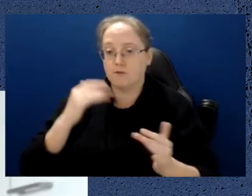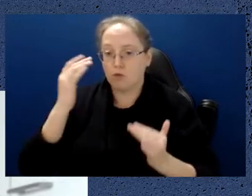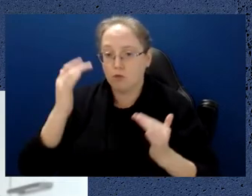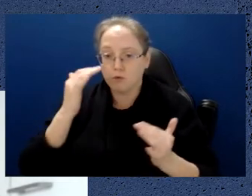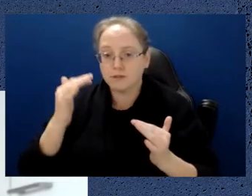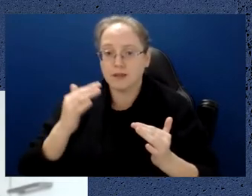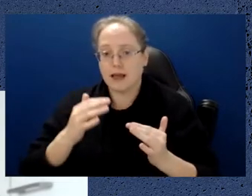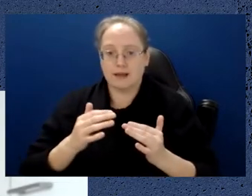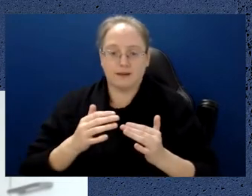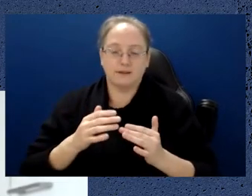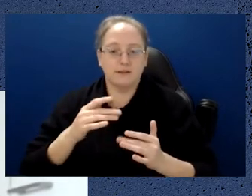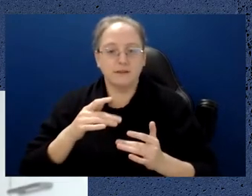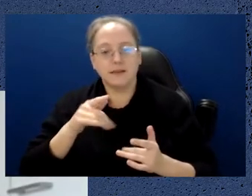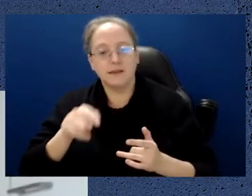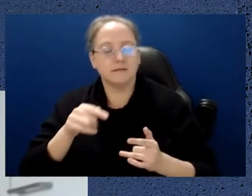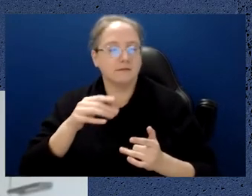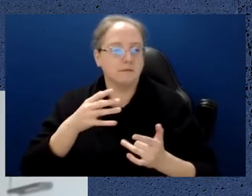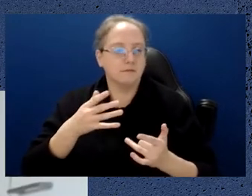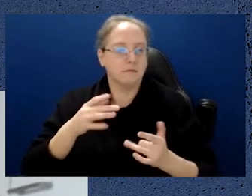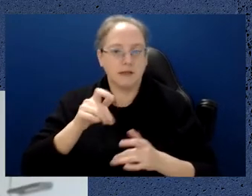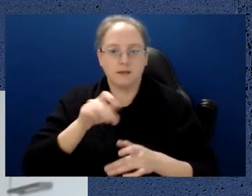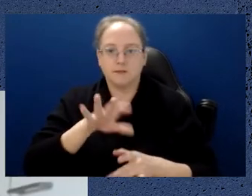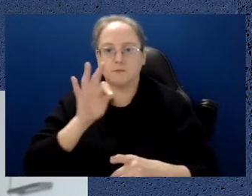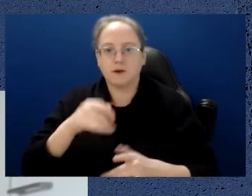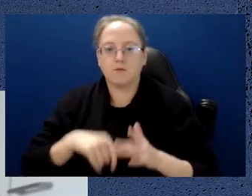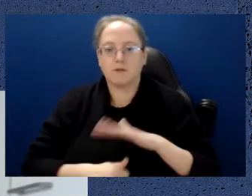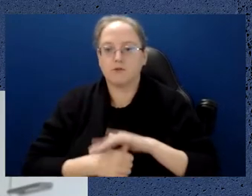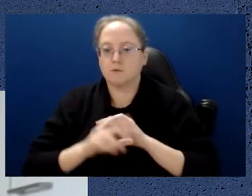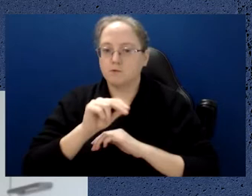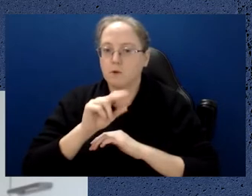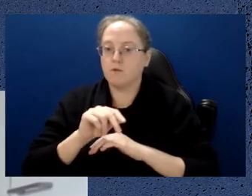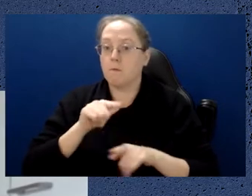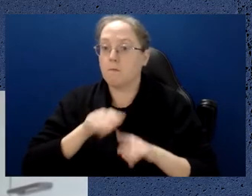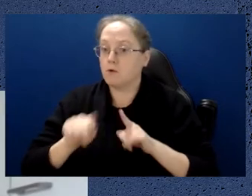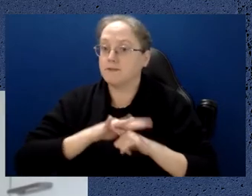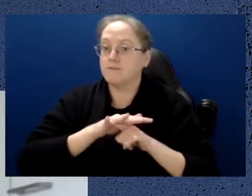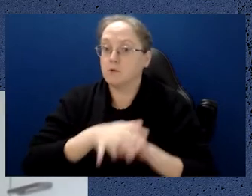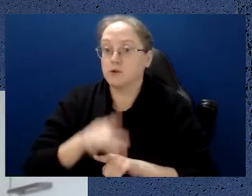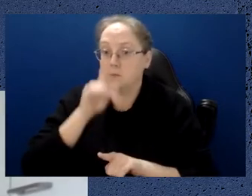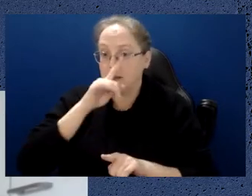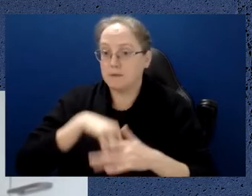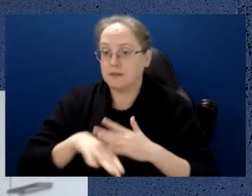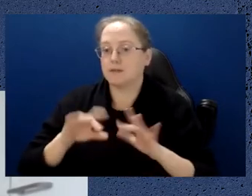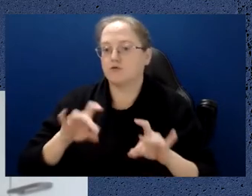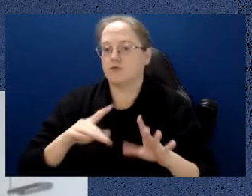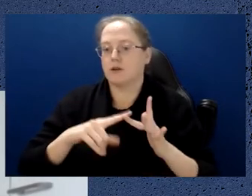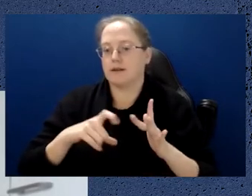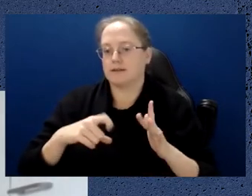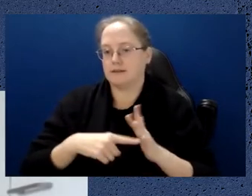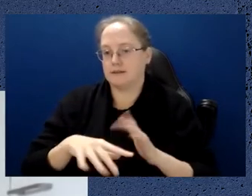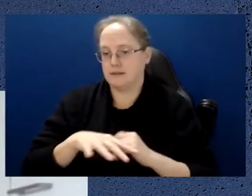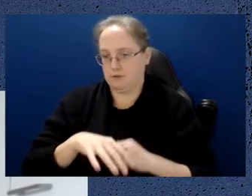many achievements, he's been designated as one of the 12 most influential people in Australian ICT.